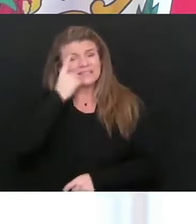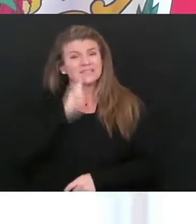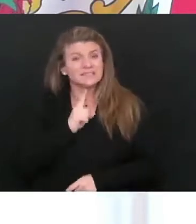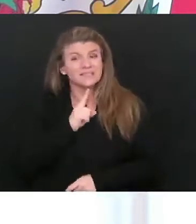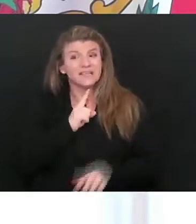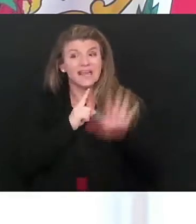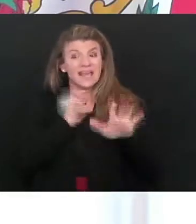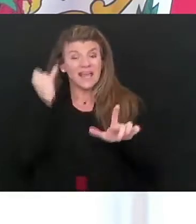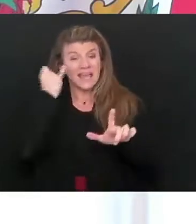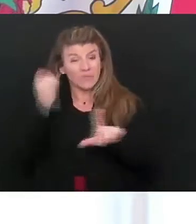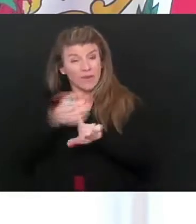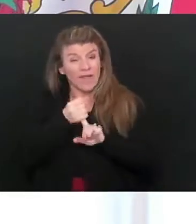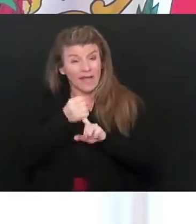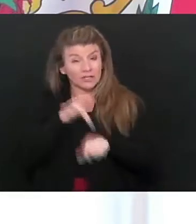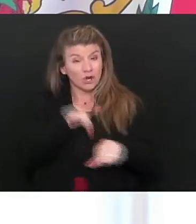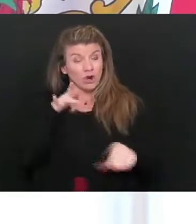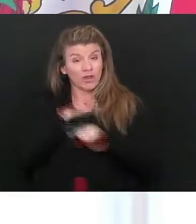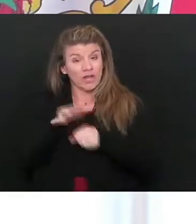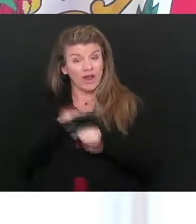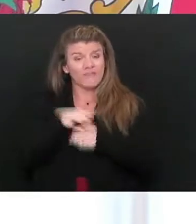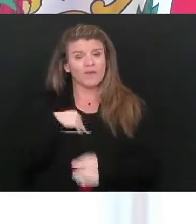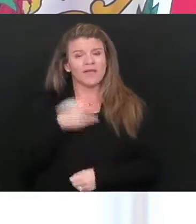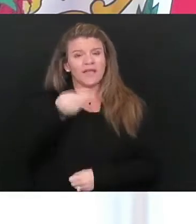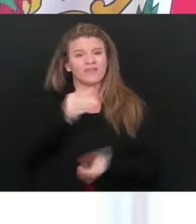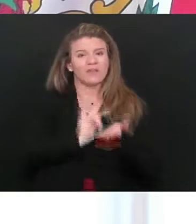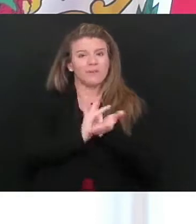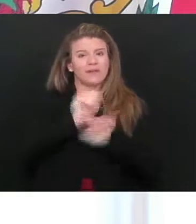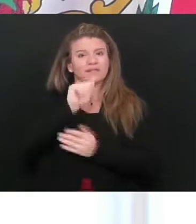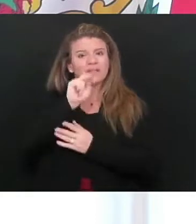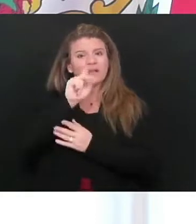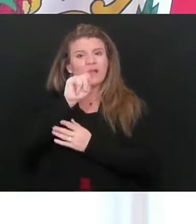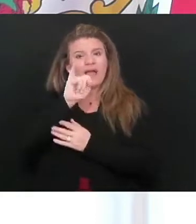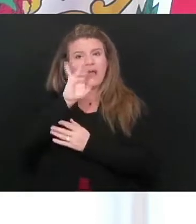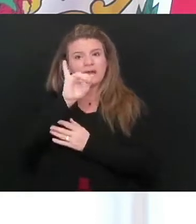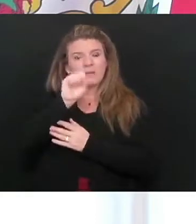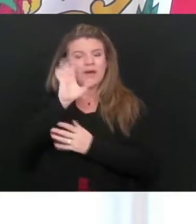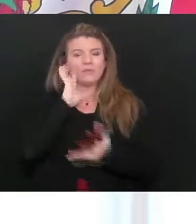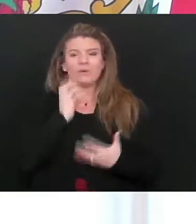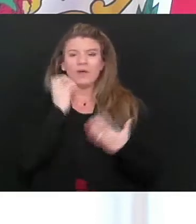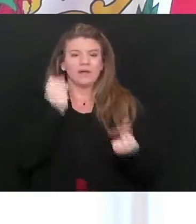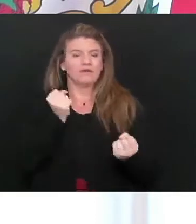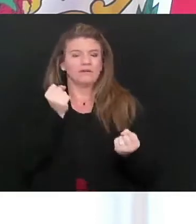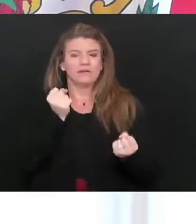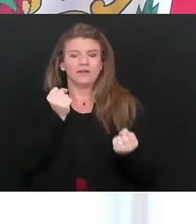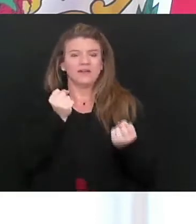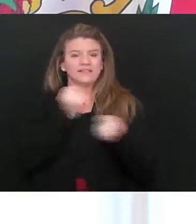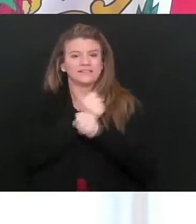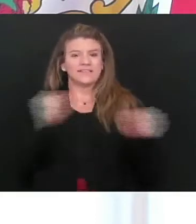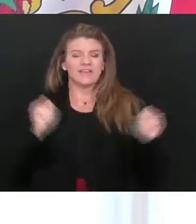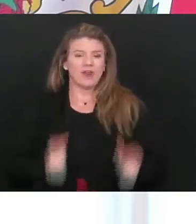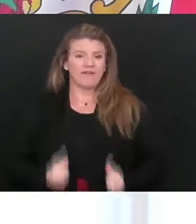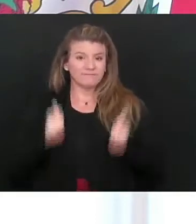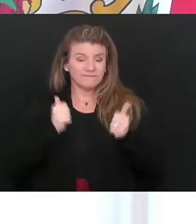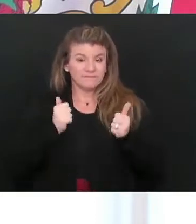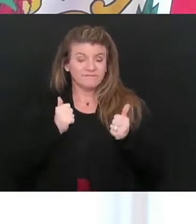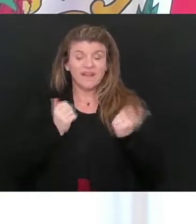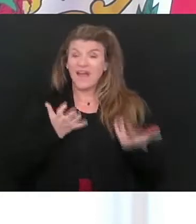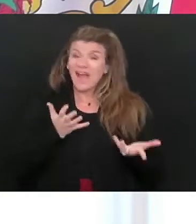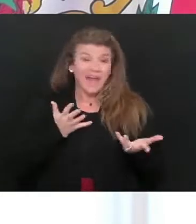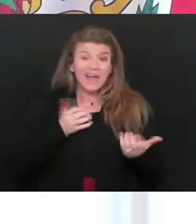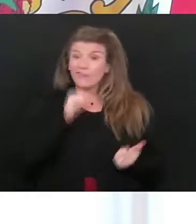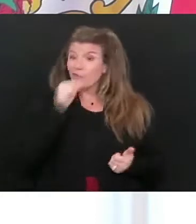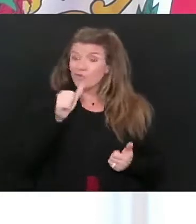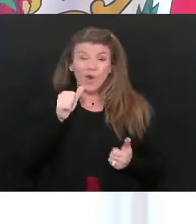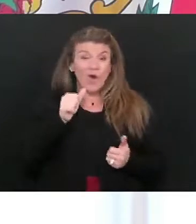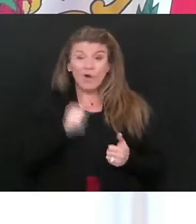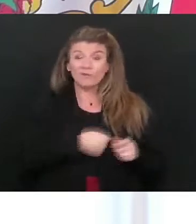we can catch this early, we can give you these antibodies and we can get rid of this thing and save your life. If we don't catch it early and you